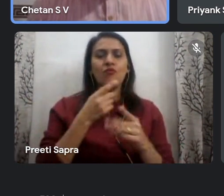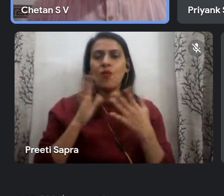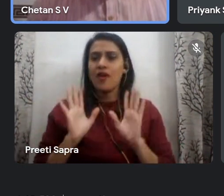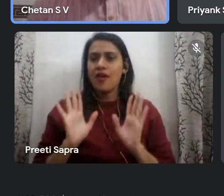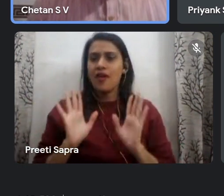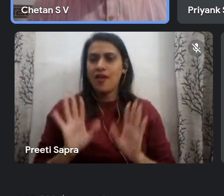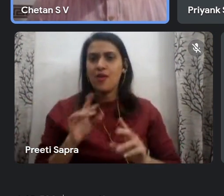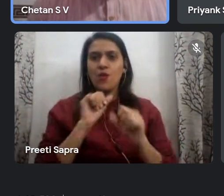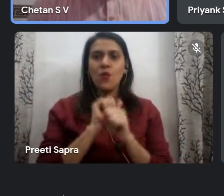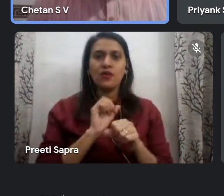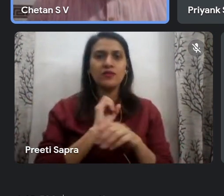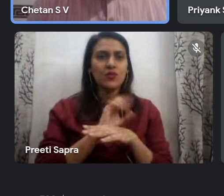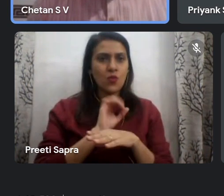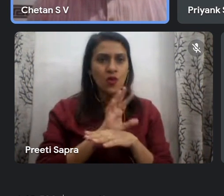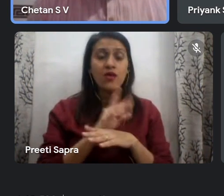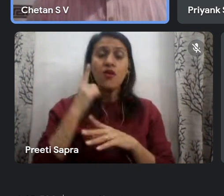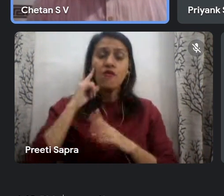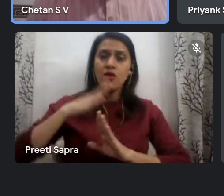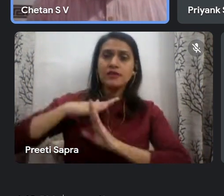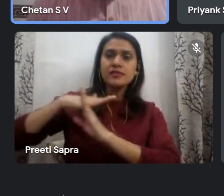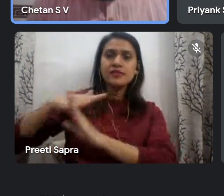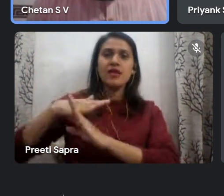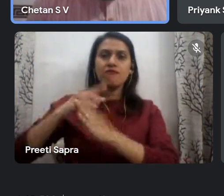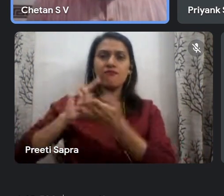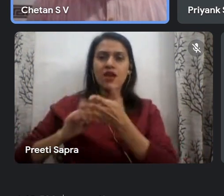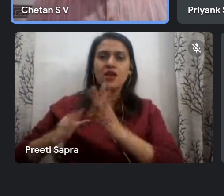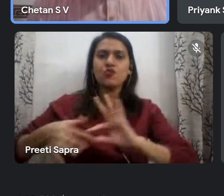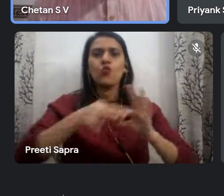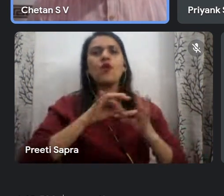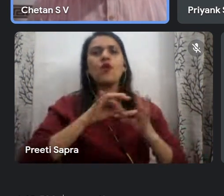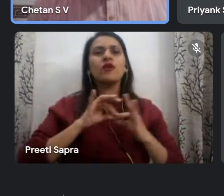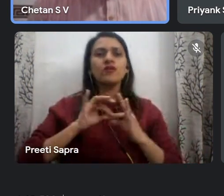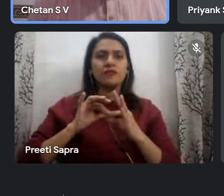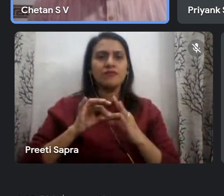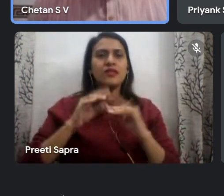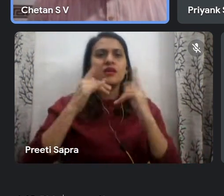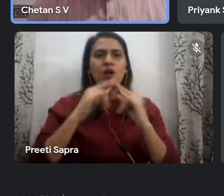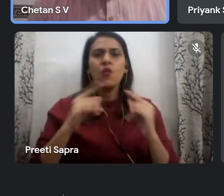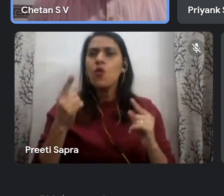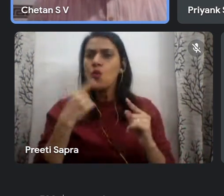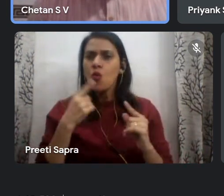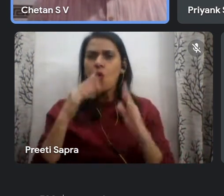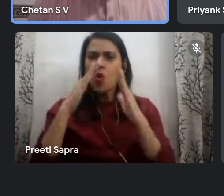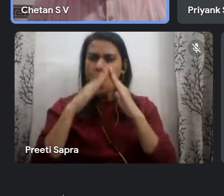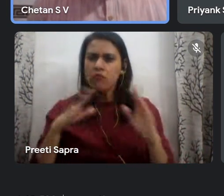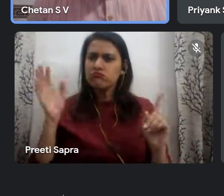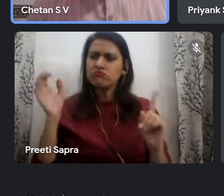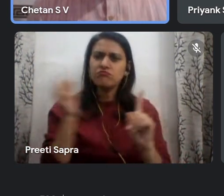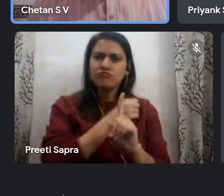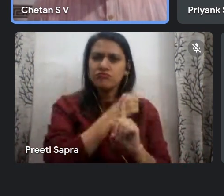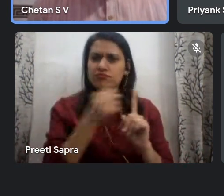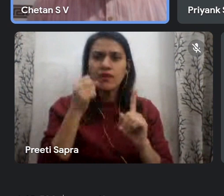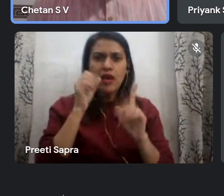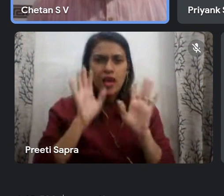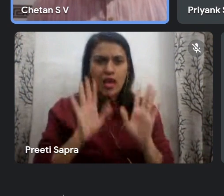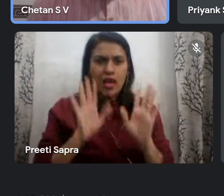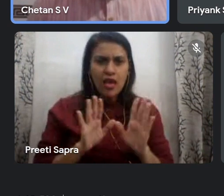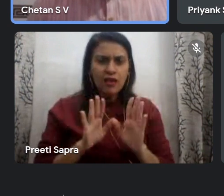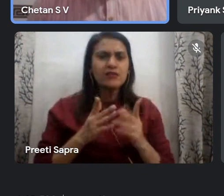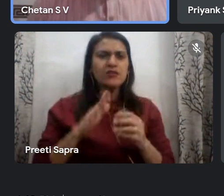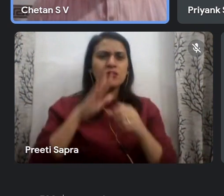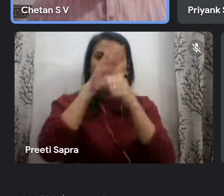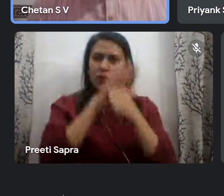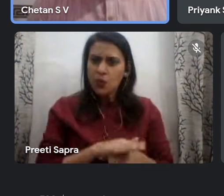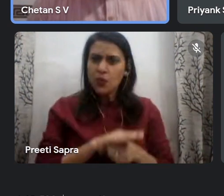been working on building a safe network of shelter spaces for victims of domestic violence, abuse, and